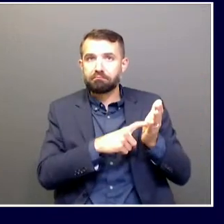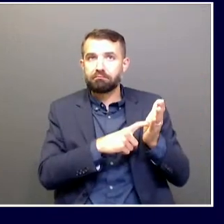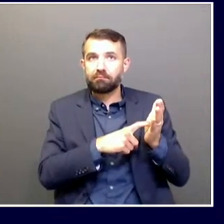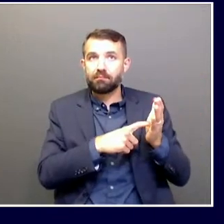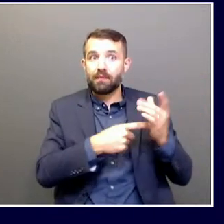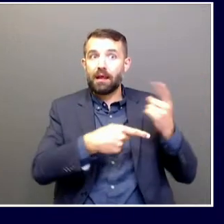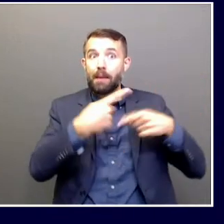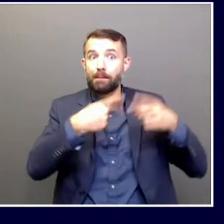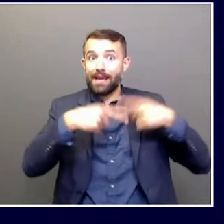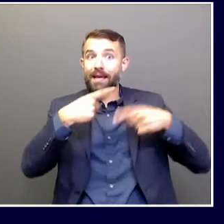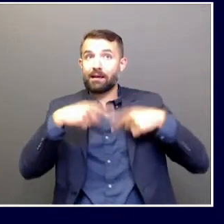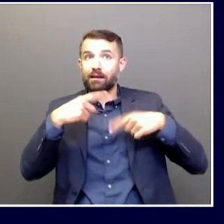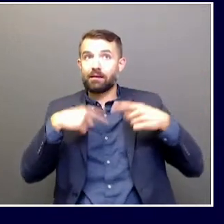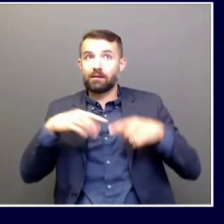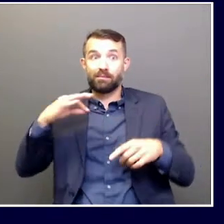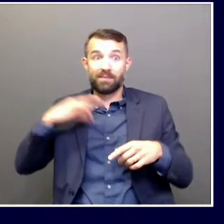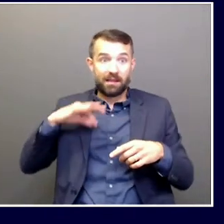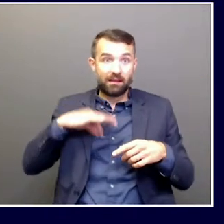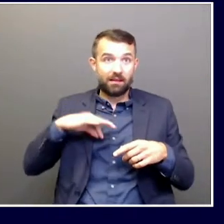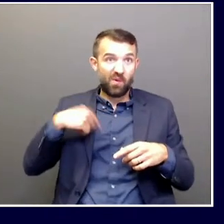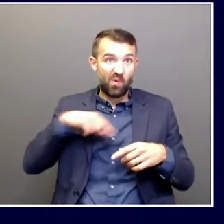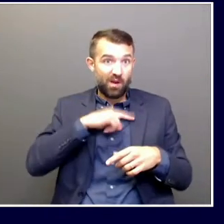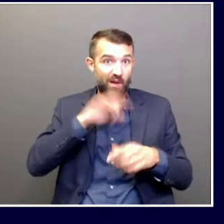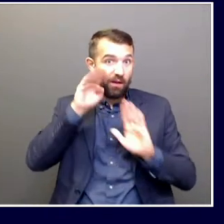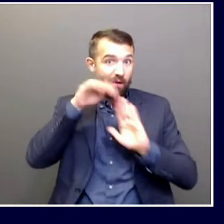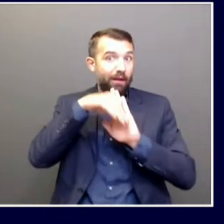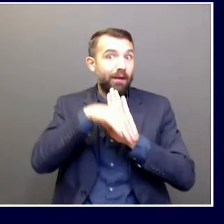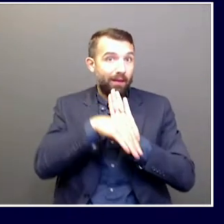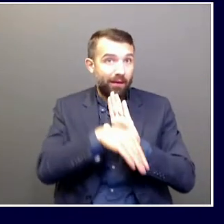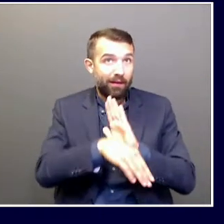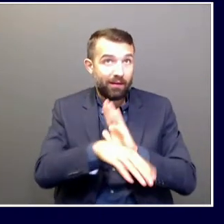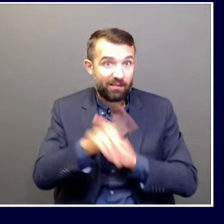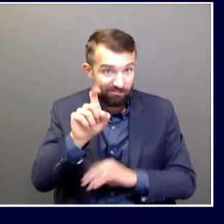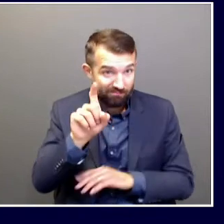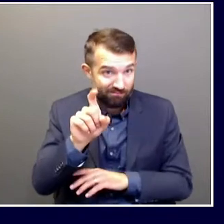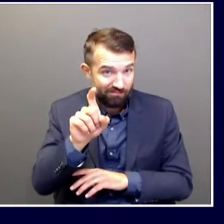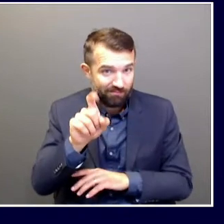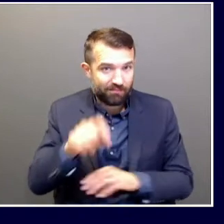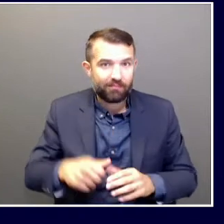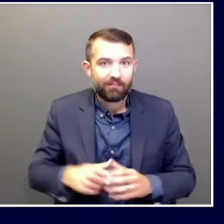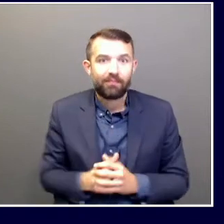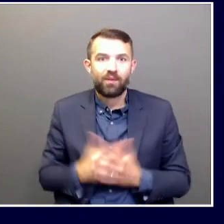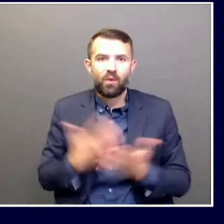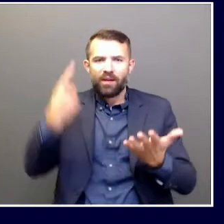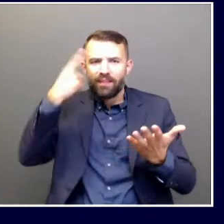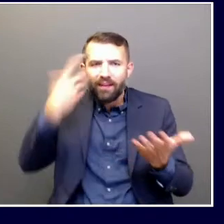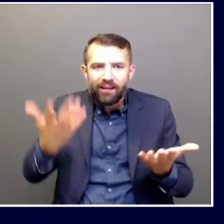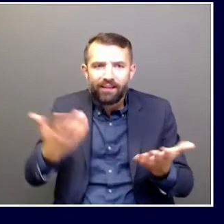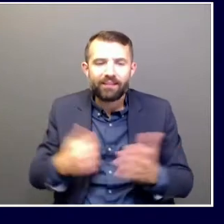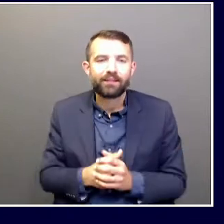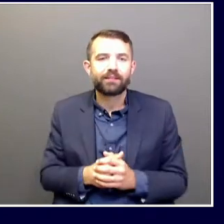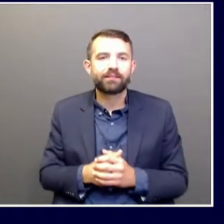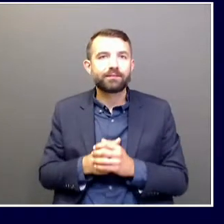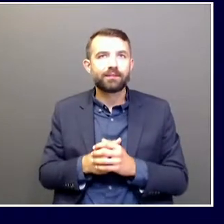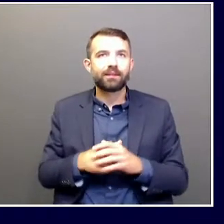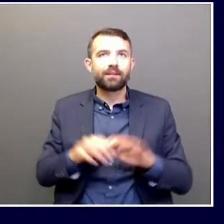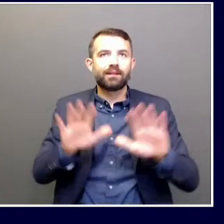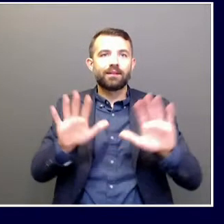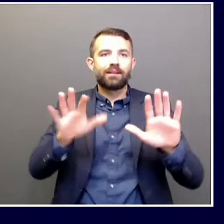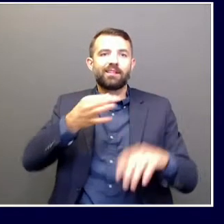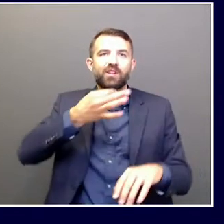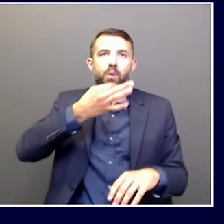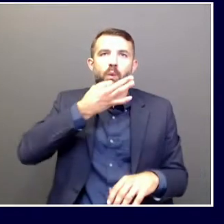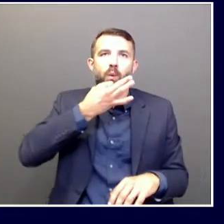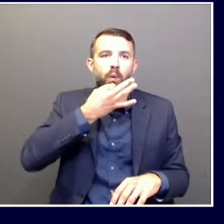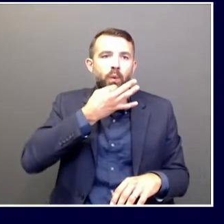too early to tell? How would you assess that? A combination of too early to tell and can't